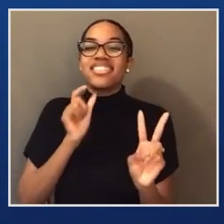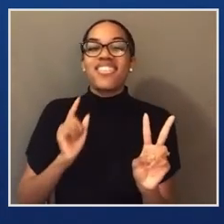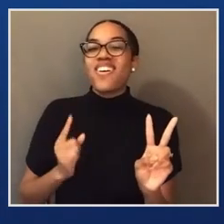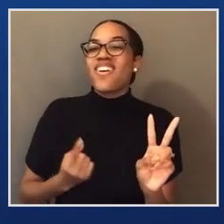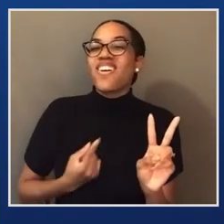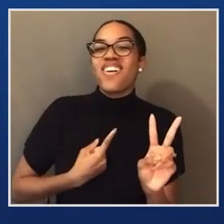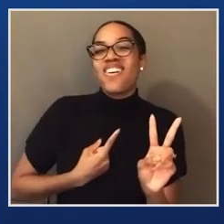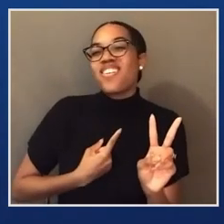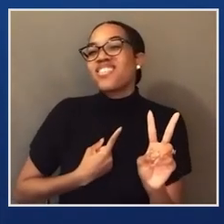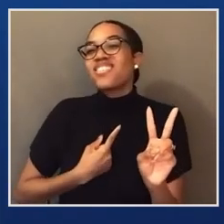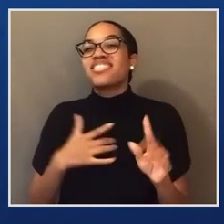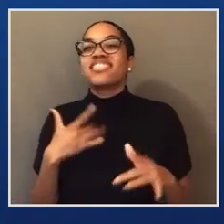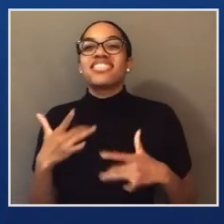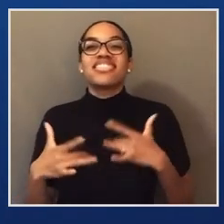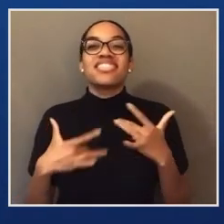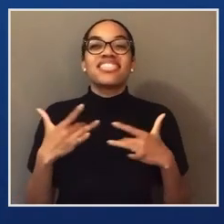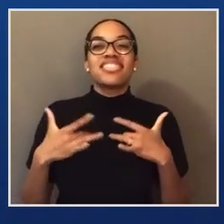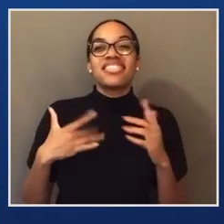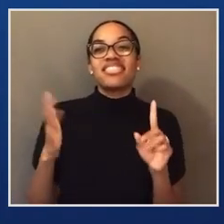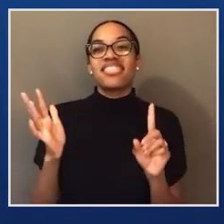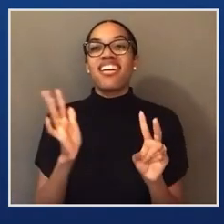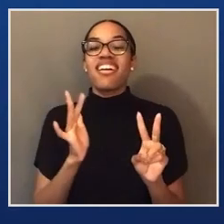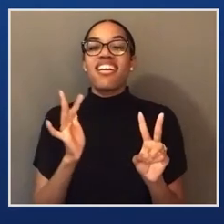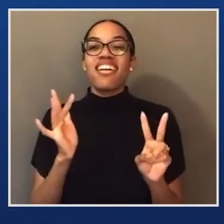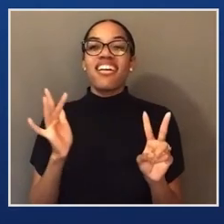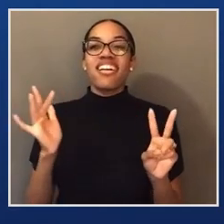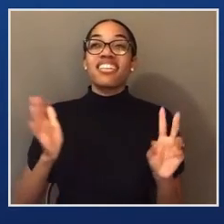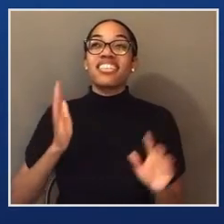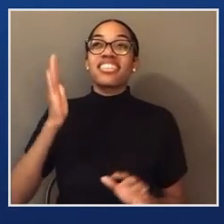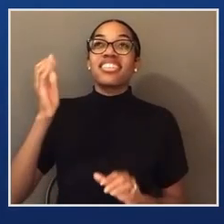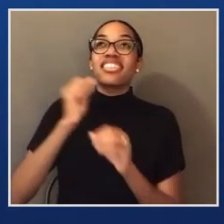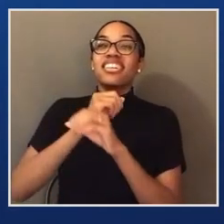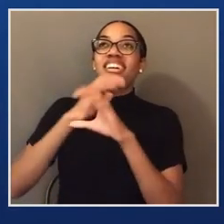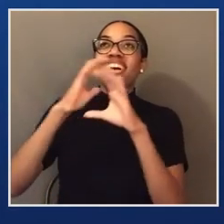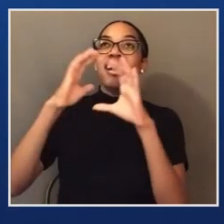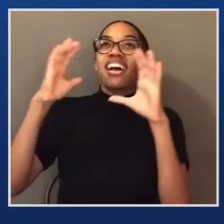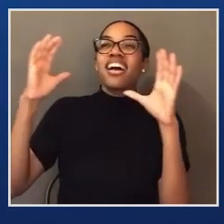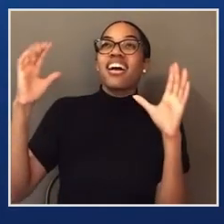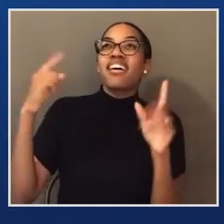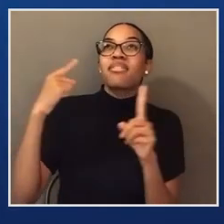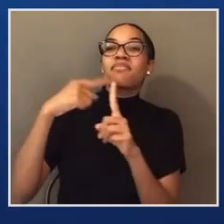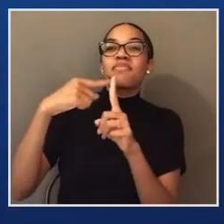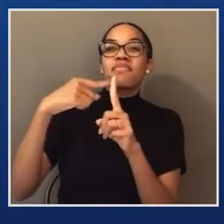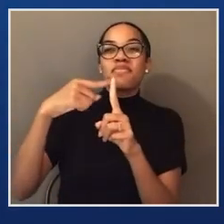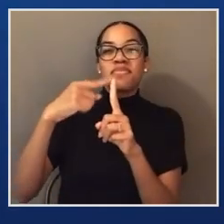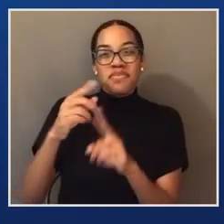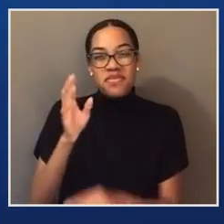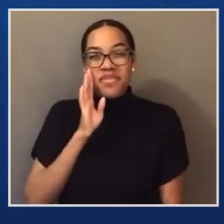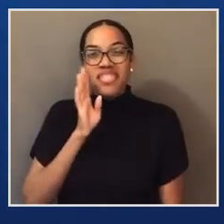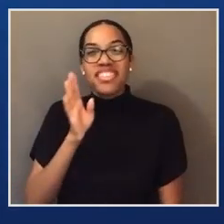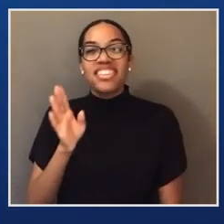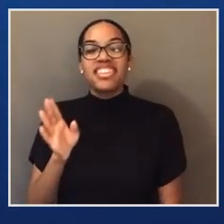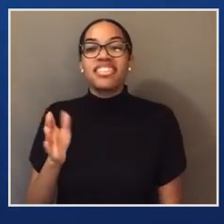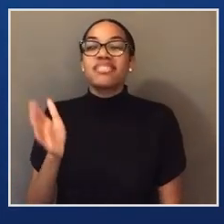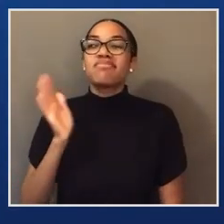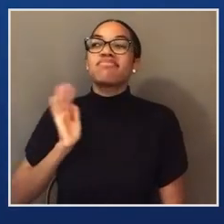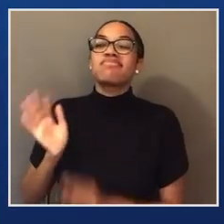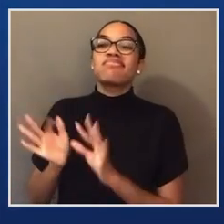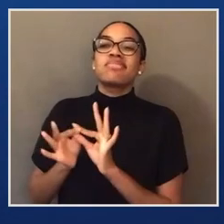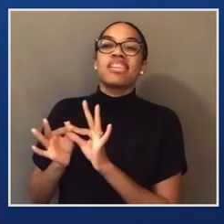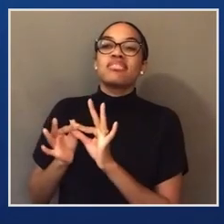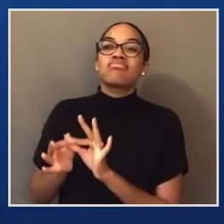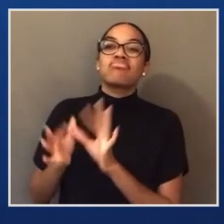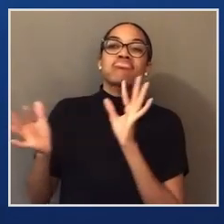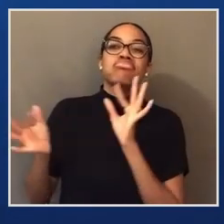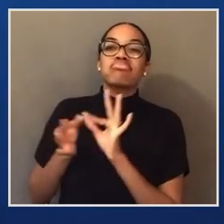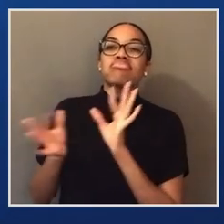but I'm hoping and I'm pushing for a better day. In the making, but you never stay. See why you faking on